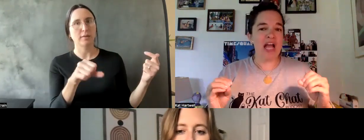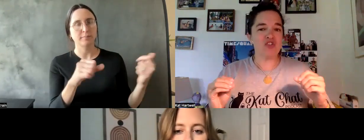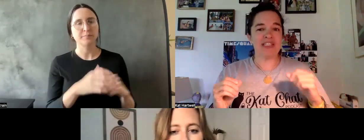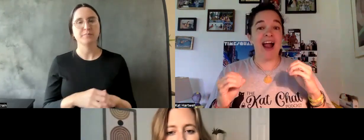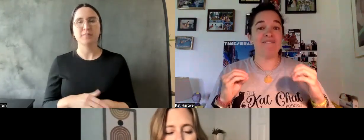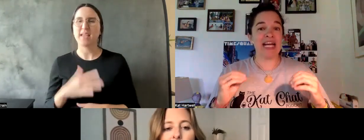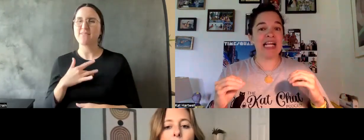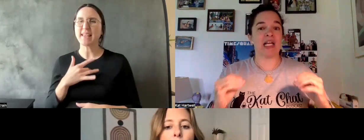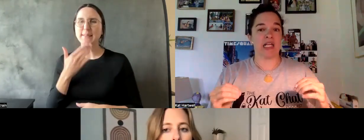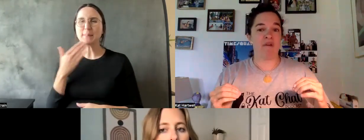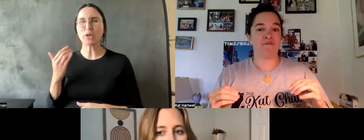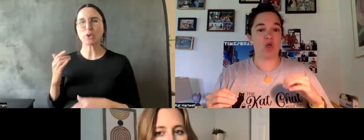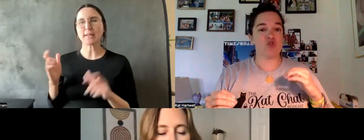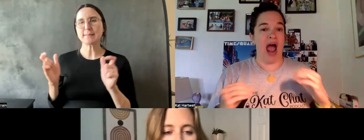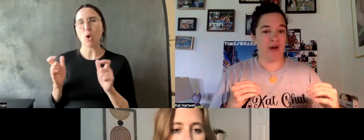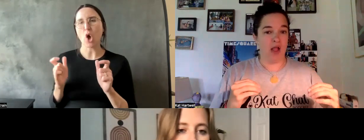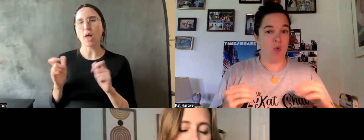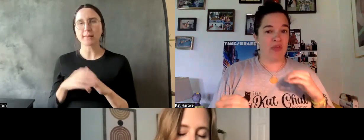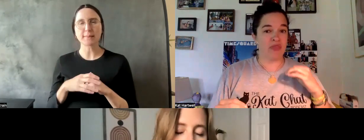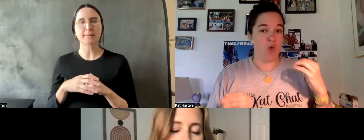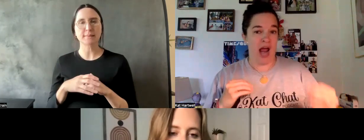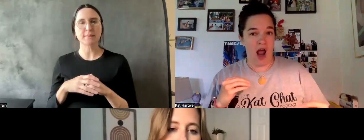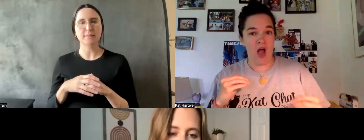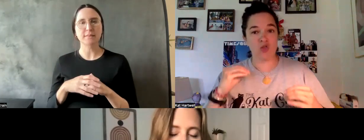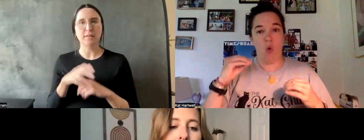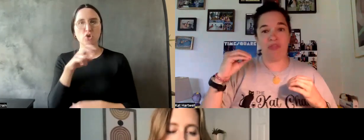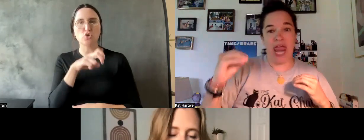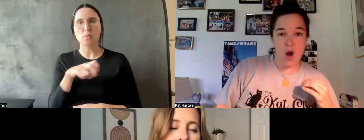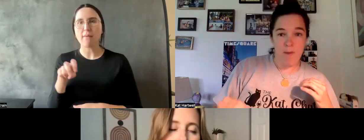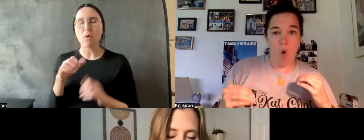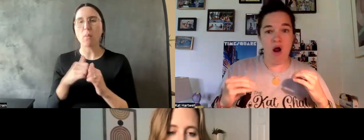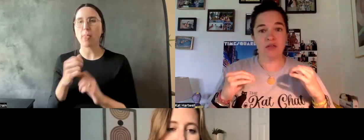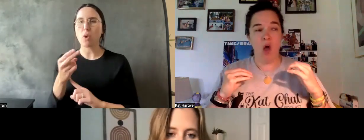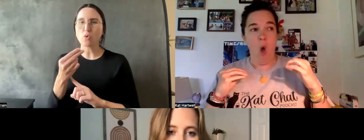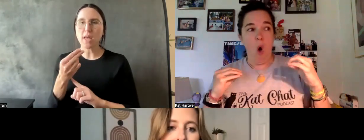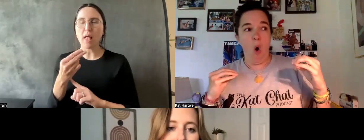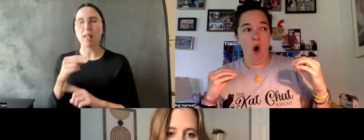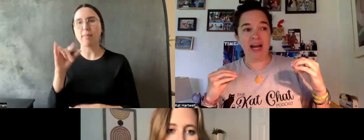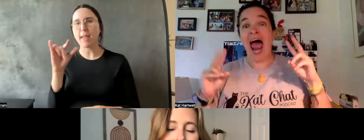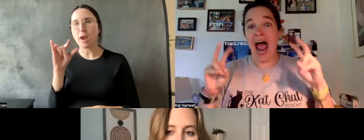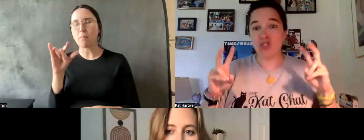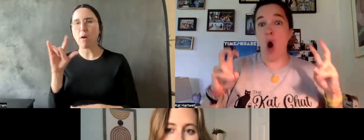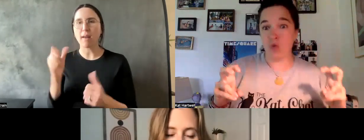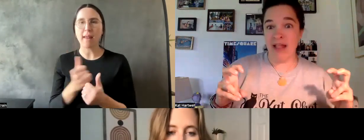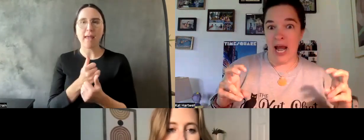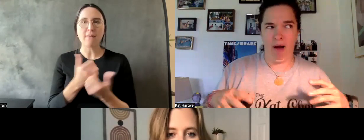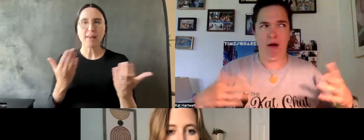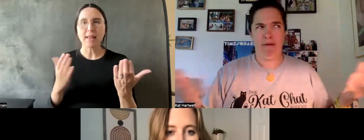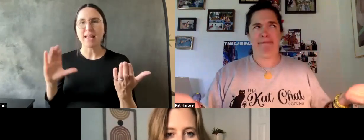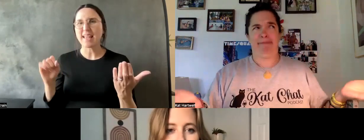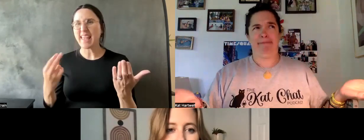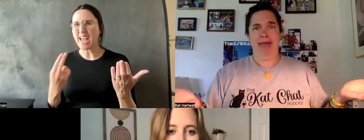the location not convenient enough for travel within the hotel or the airport or cash